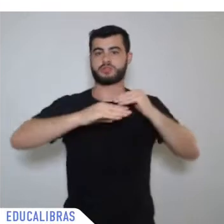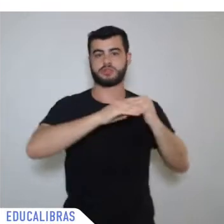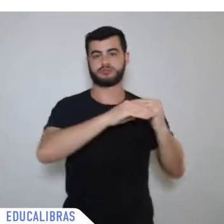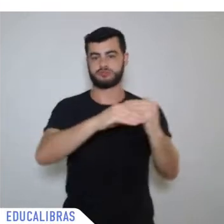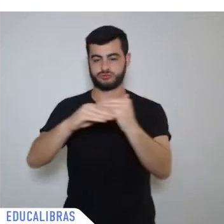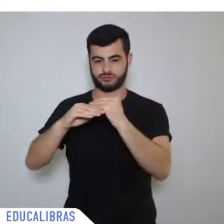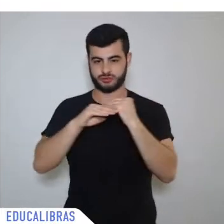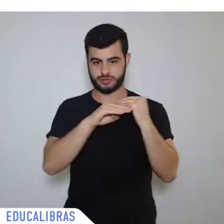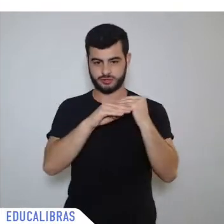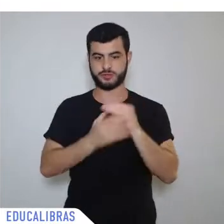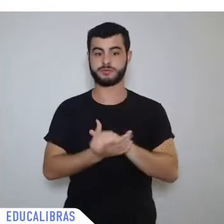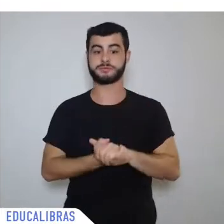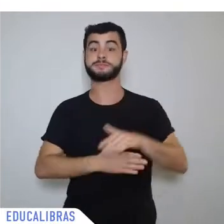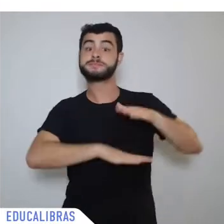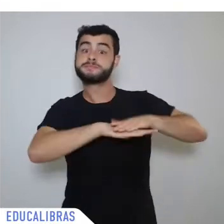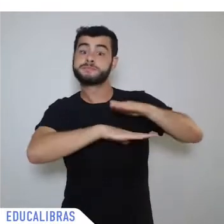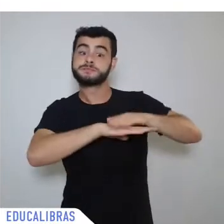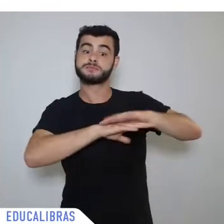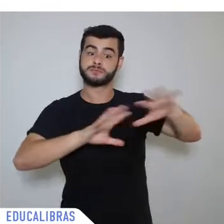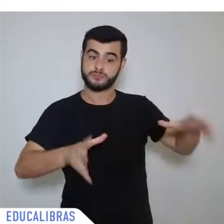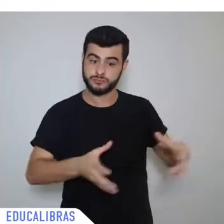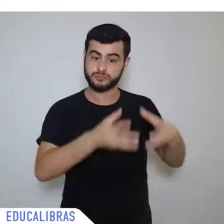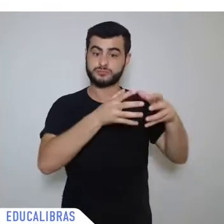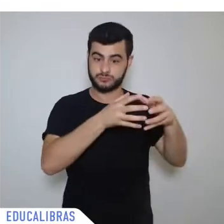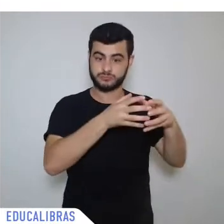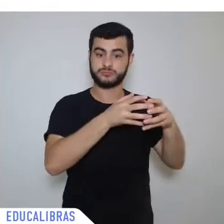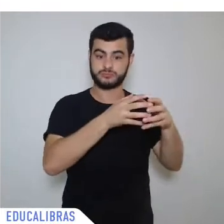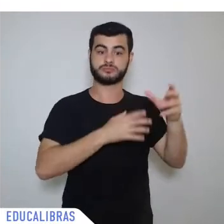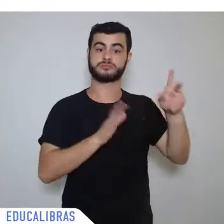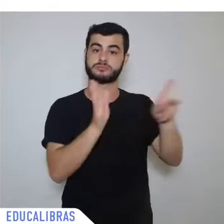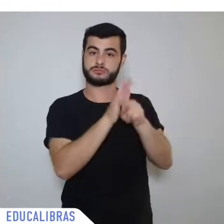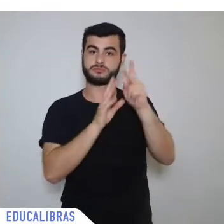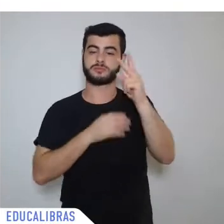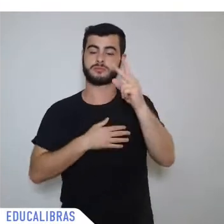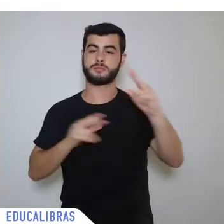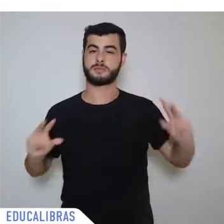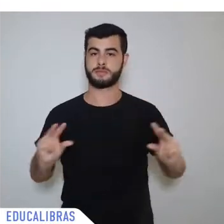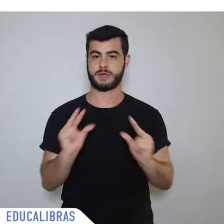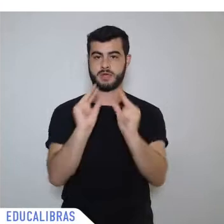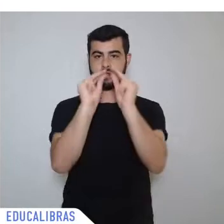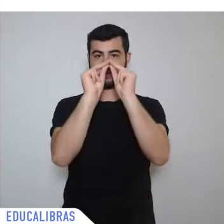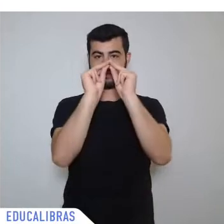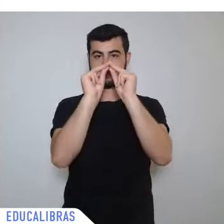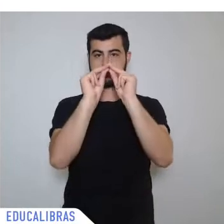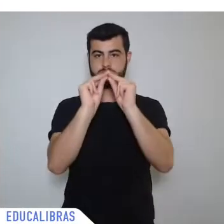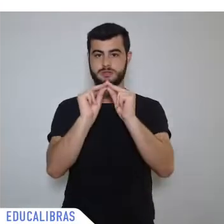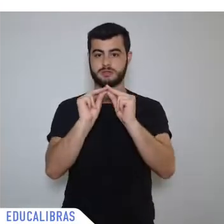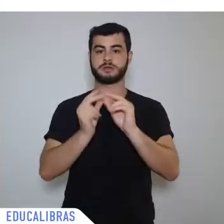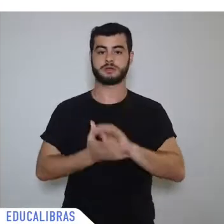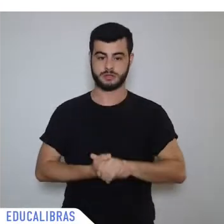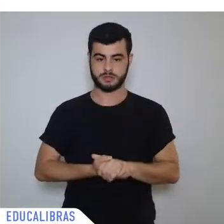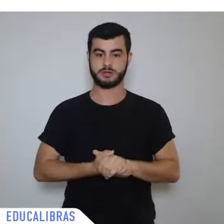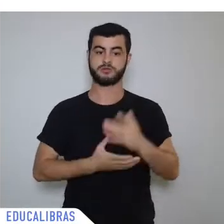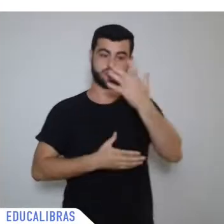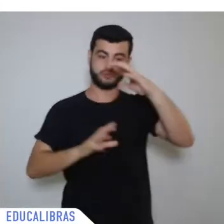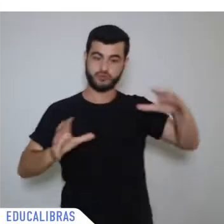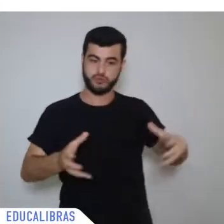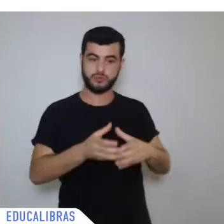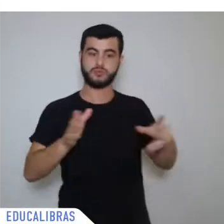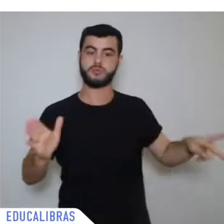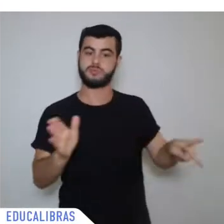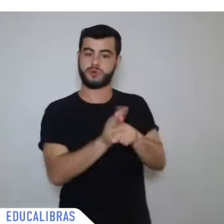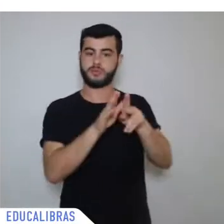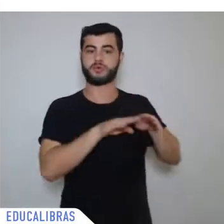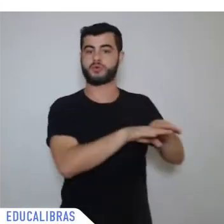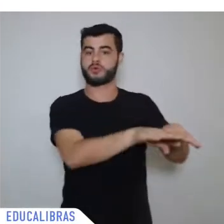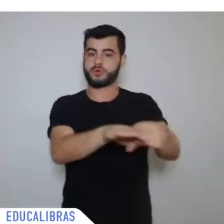This conference is organized by students and alumni of Sciences Po Paris, and its central theme is Overcoming Inequalities, 10 Years to